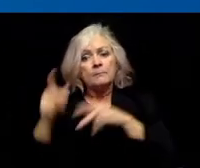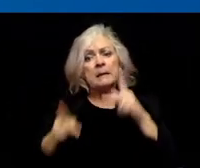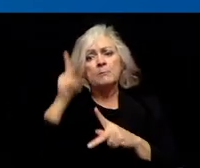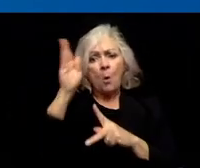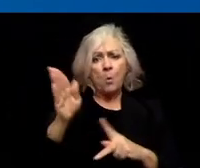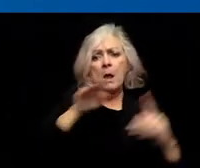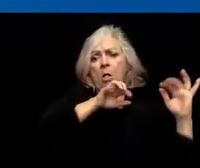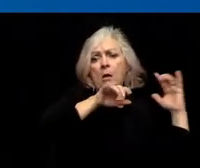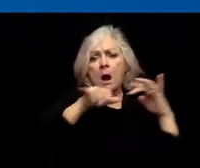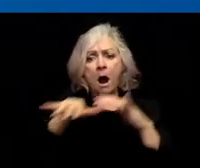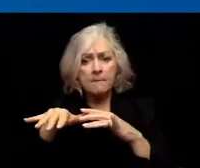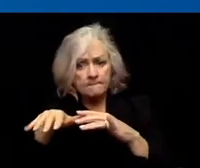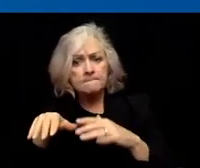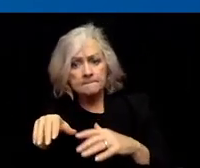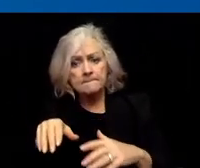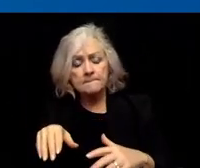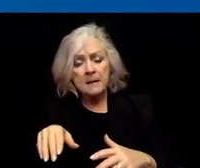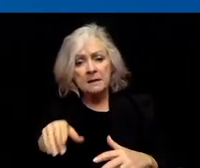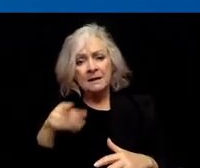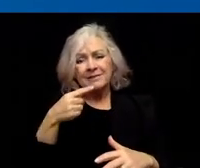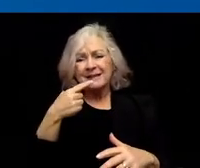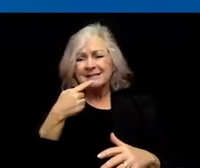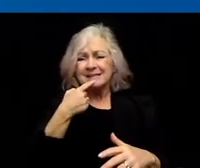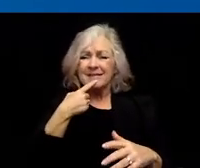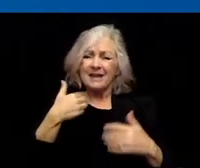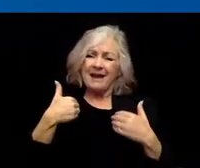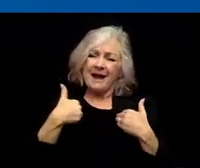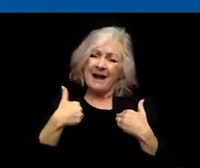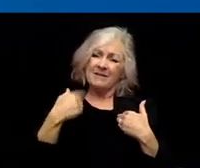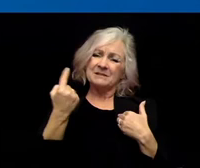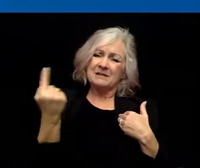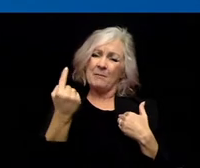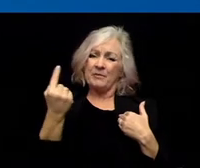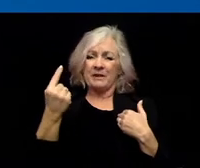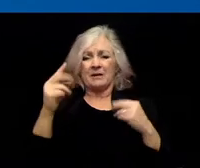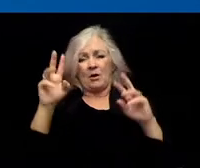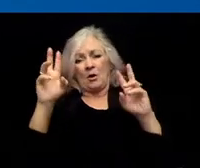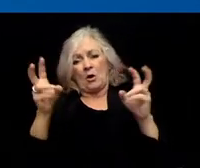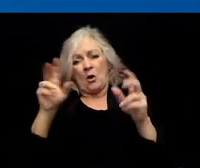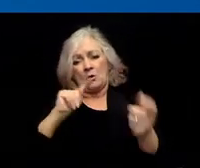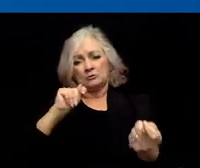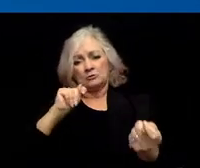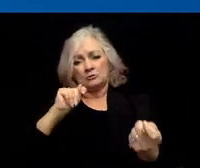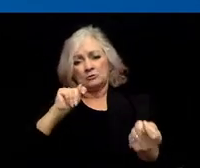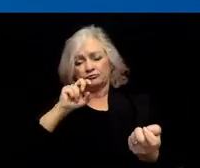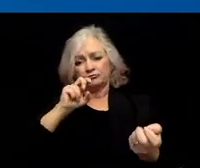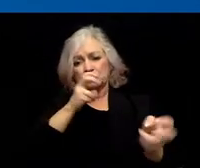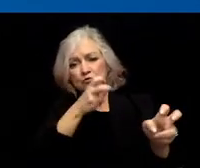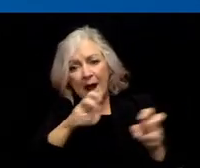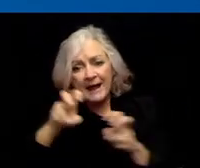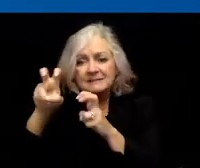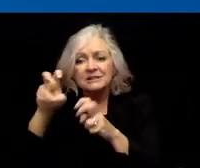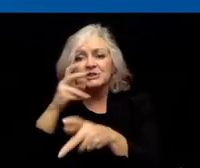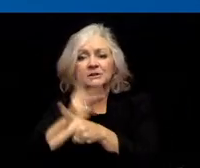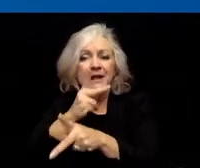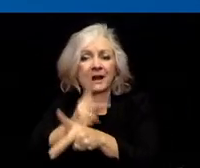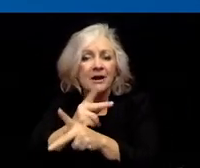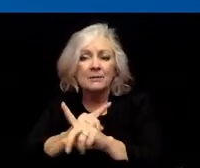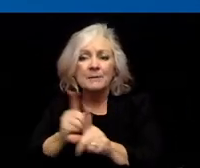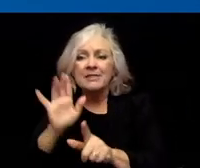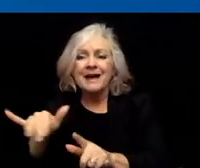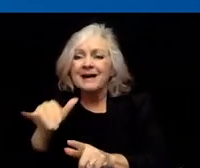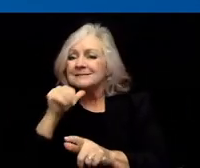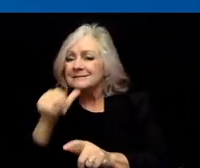transition care, but it's not, you know, if you look at the institution, a lot of the institutions, it's just not at that same level as it is at